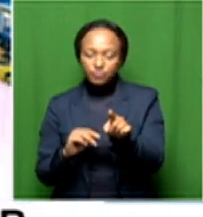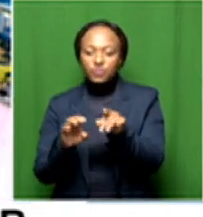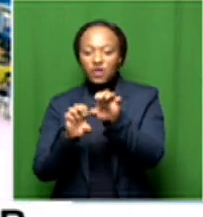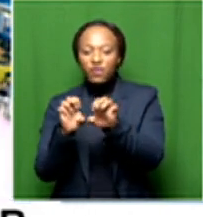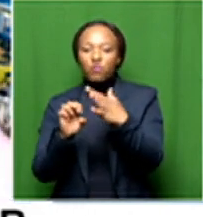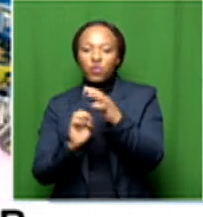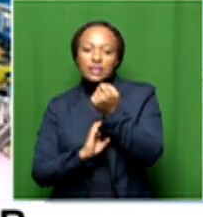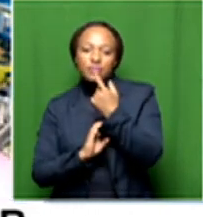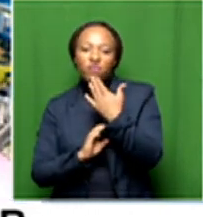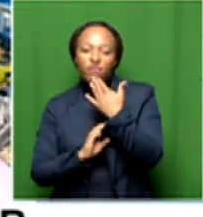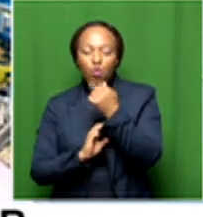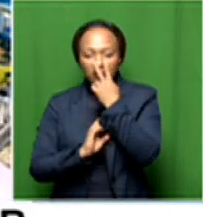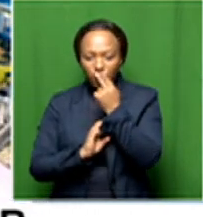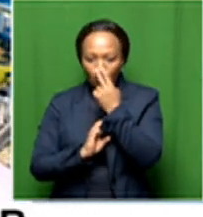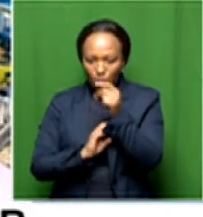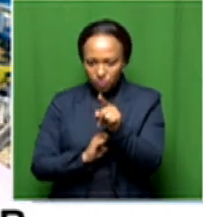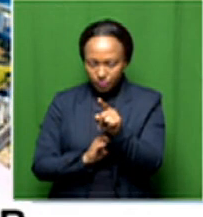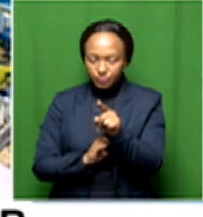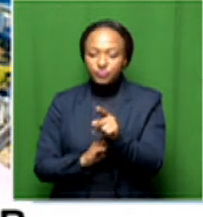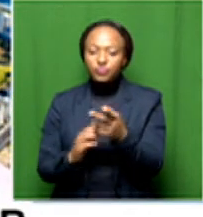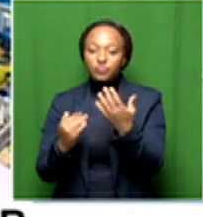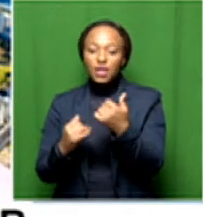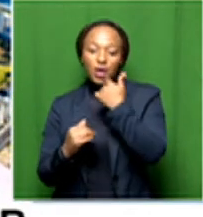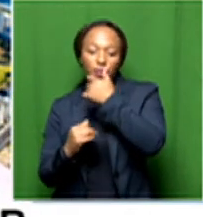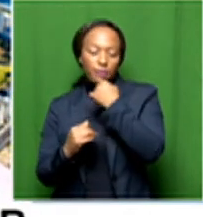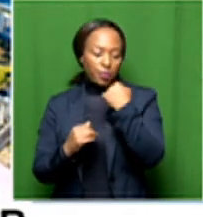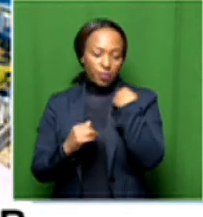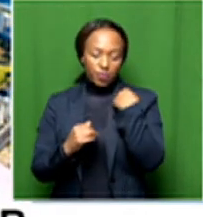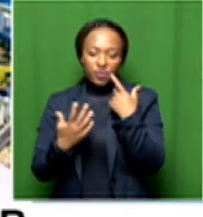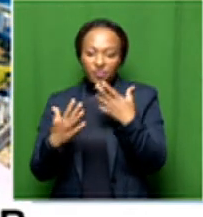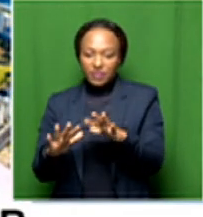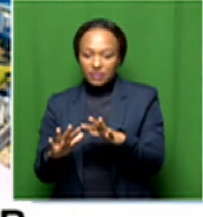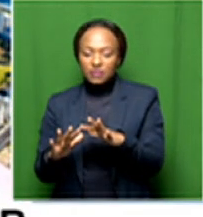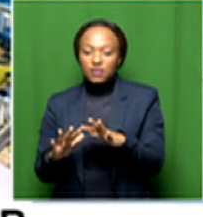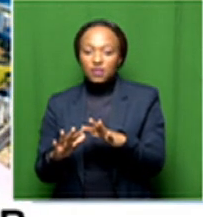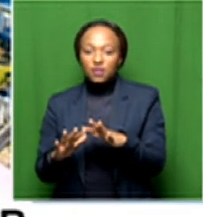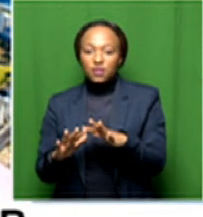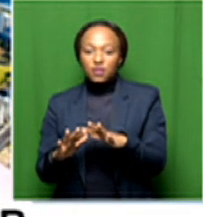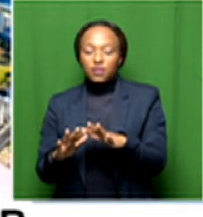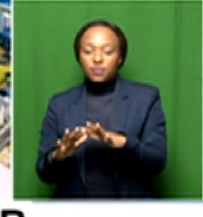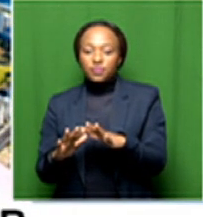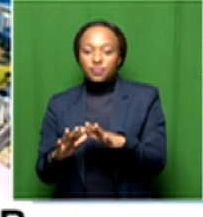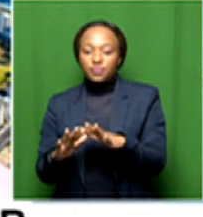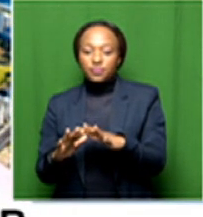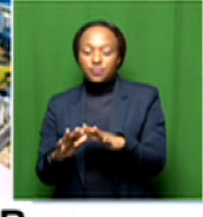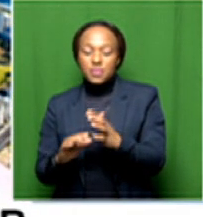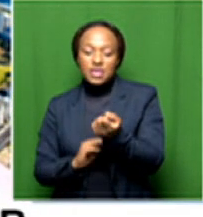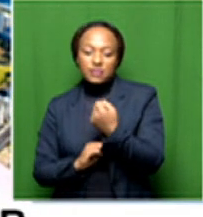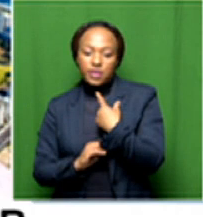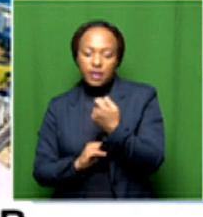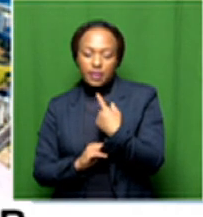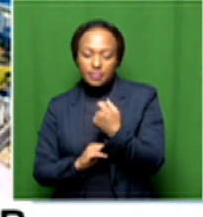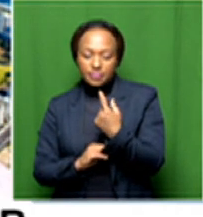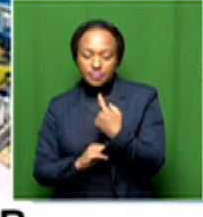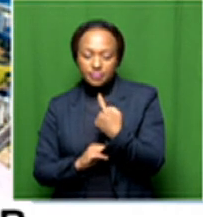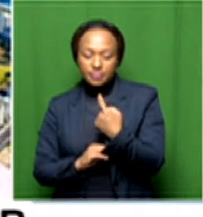the treatment of influenza. And more recently, the drug was